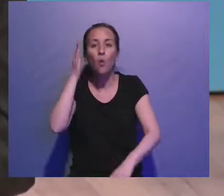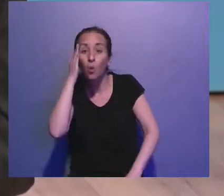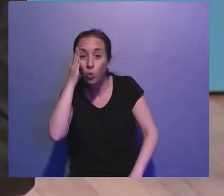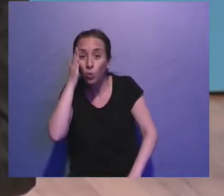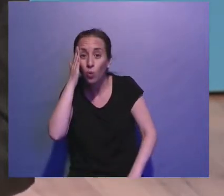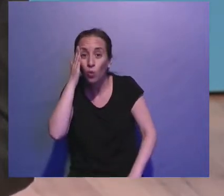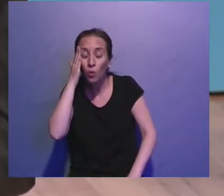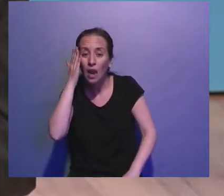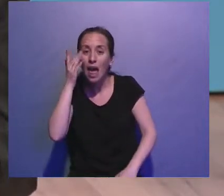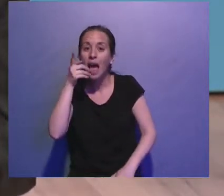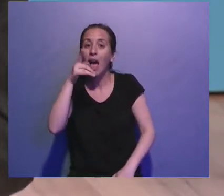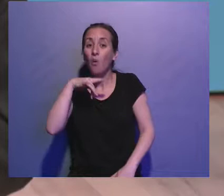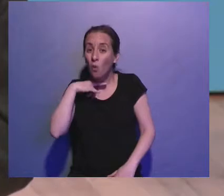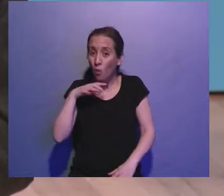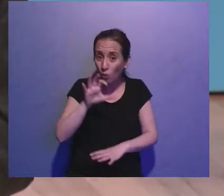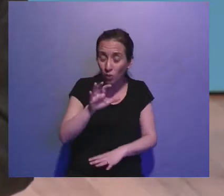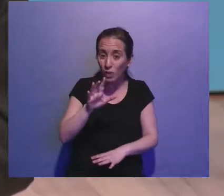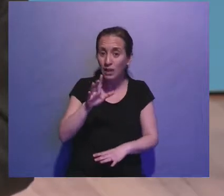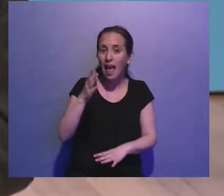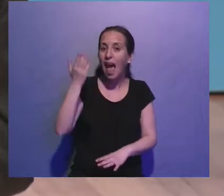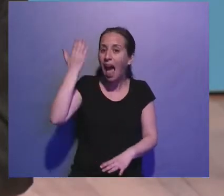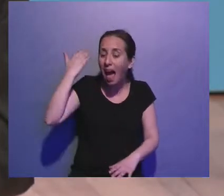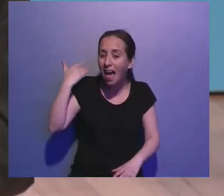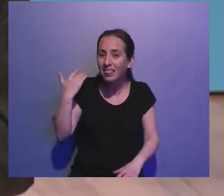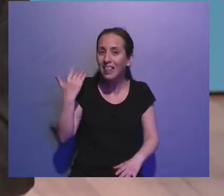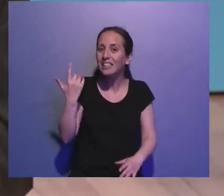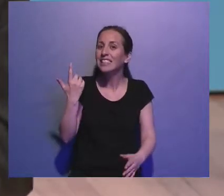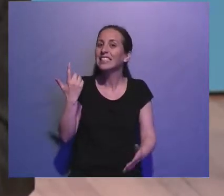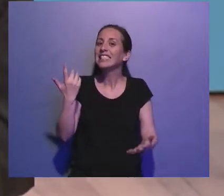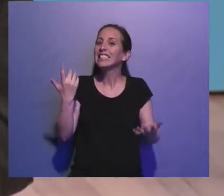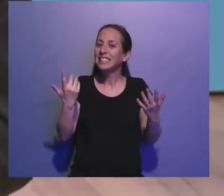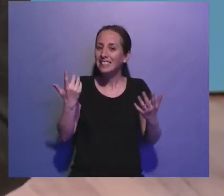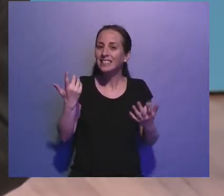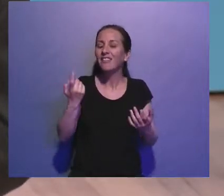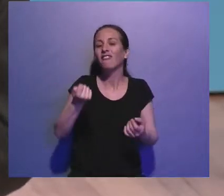access to information is not something that was